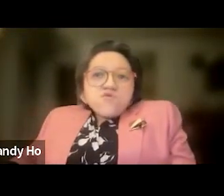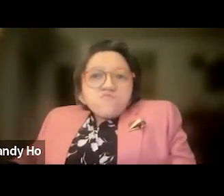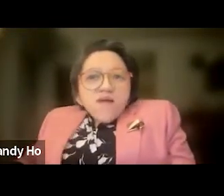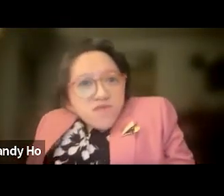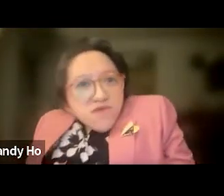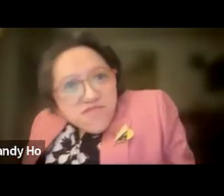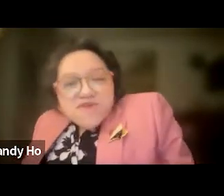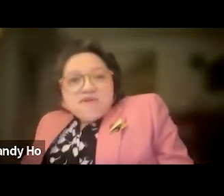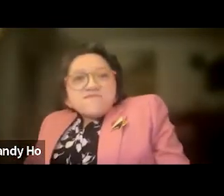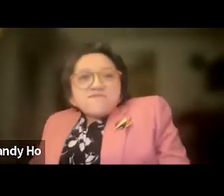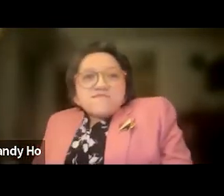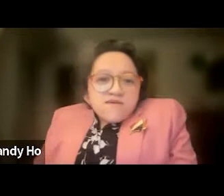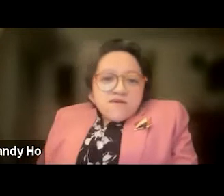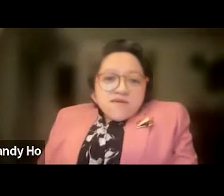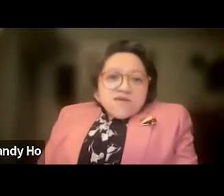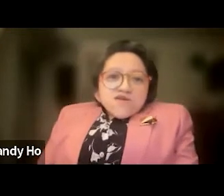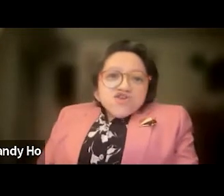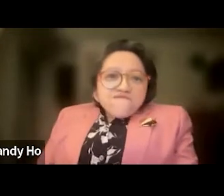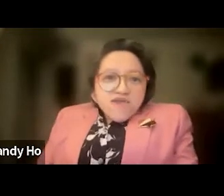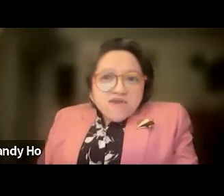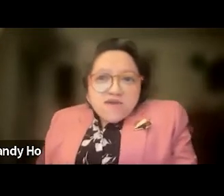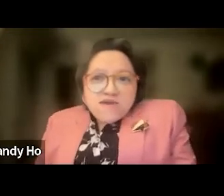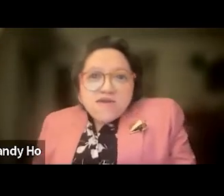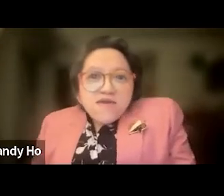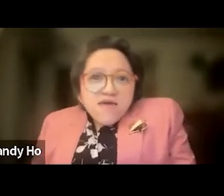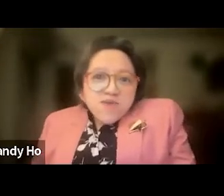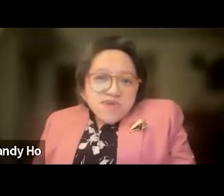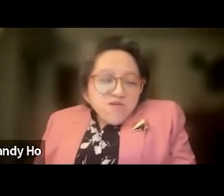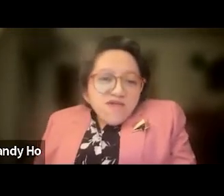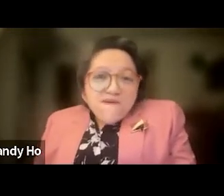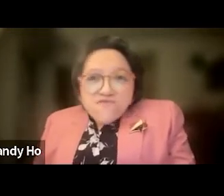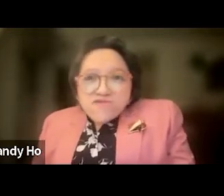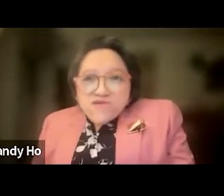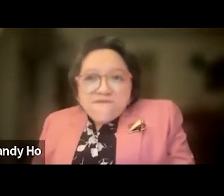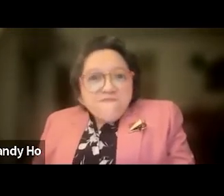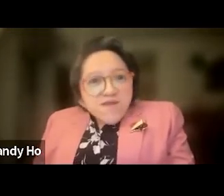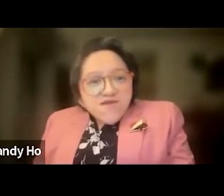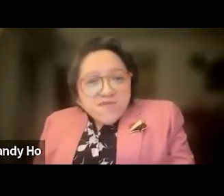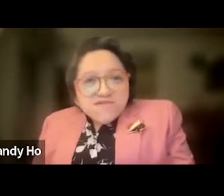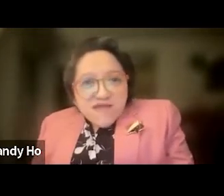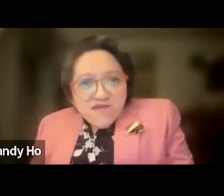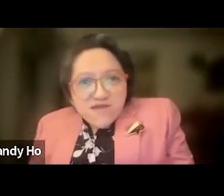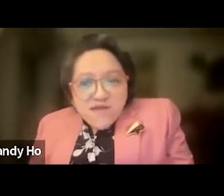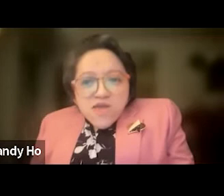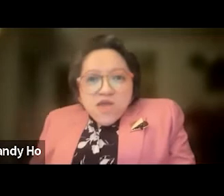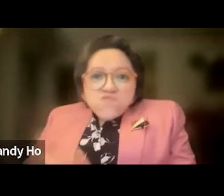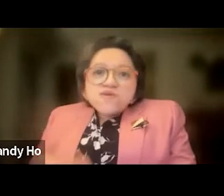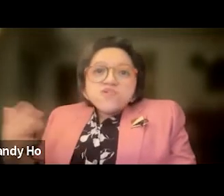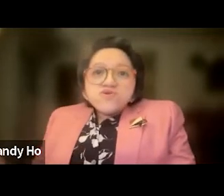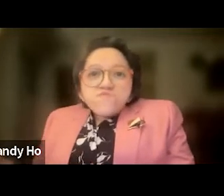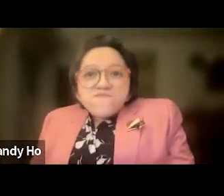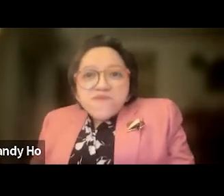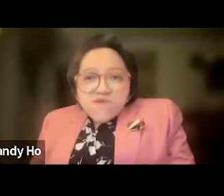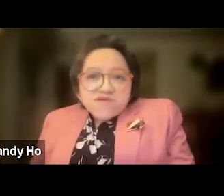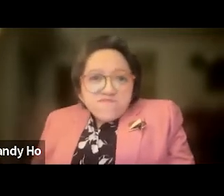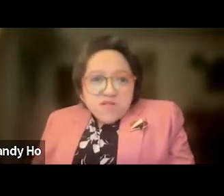And so while it is a beginning, shifting the needle as fundraisers and funders in this sector to